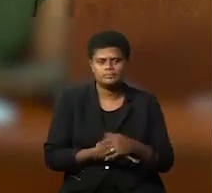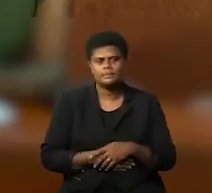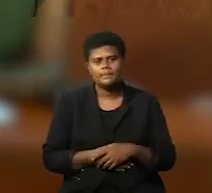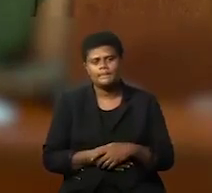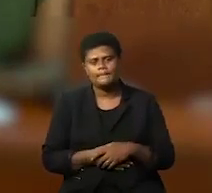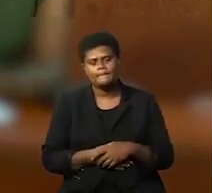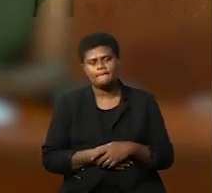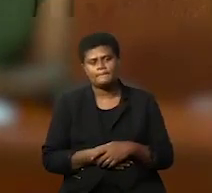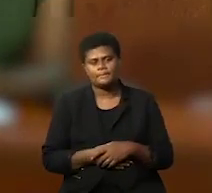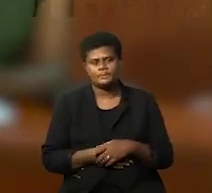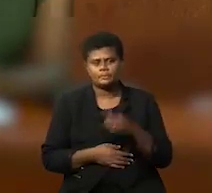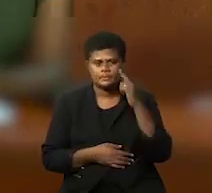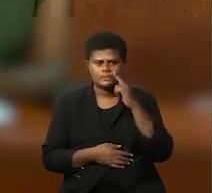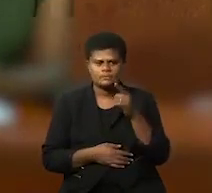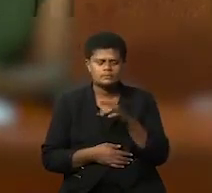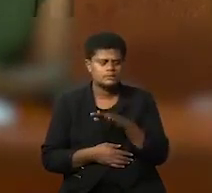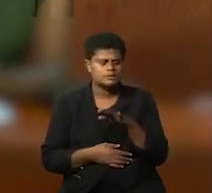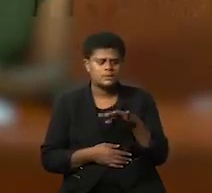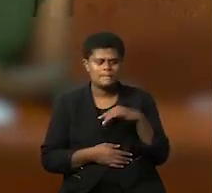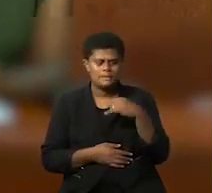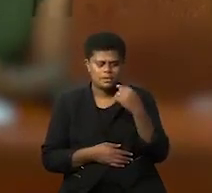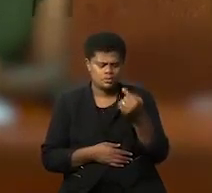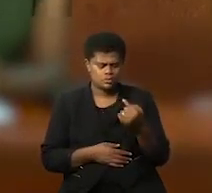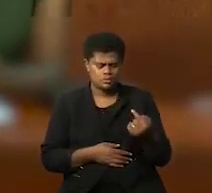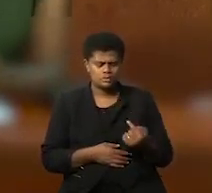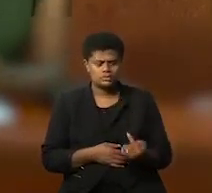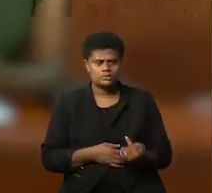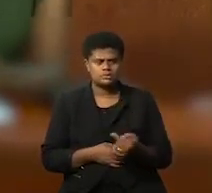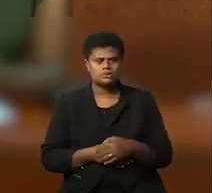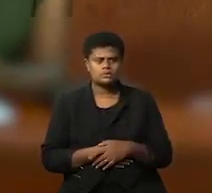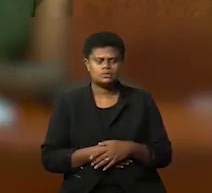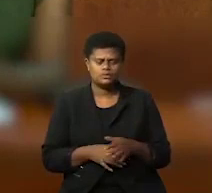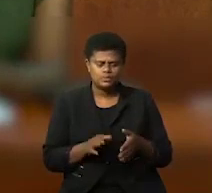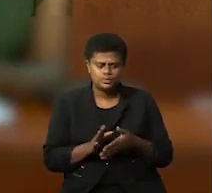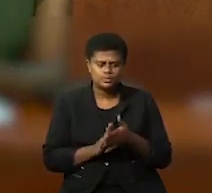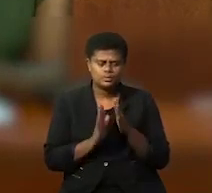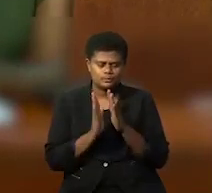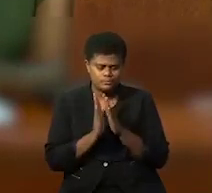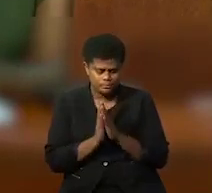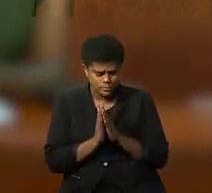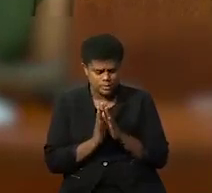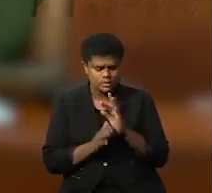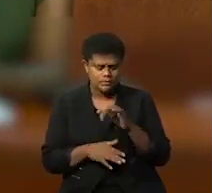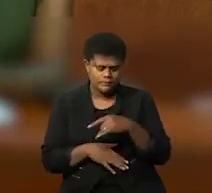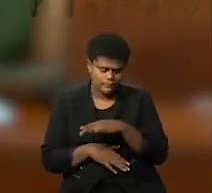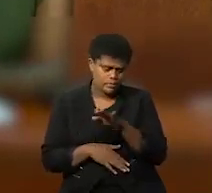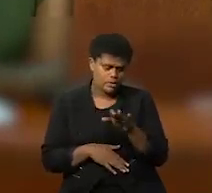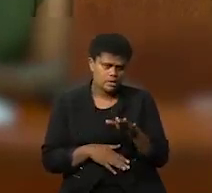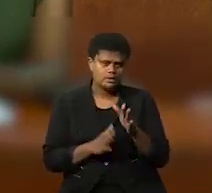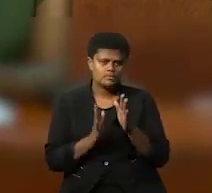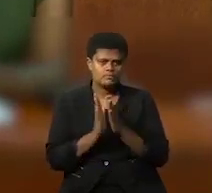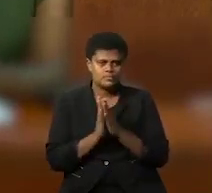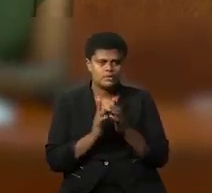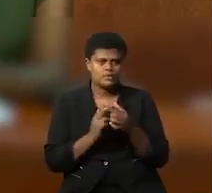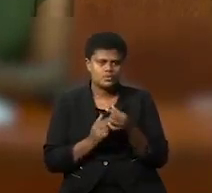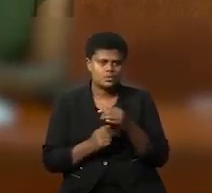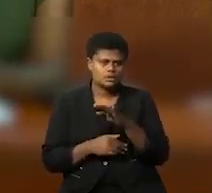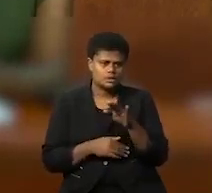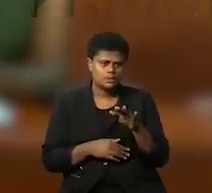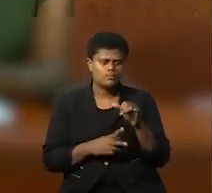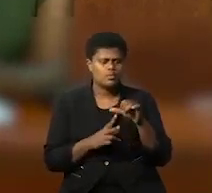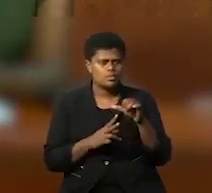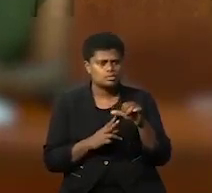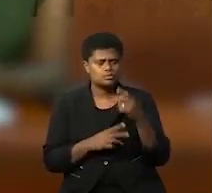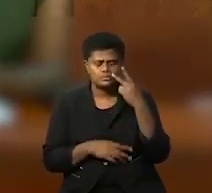When we see them lonely, we go and pray for them and pray with them, and